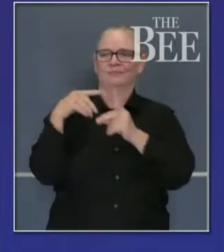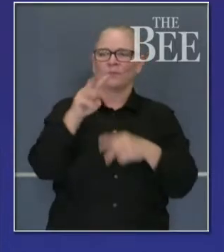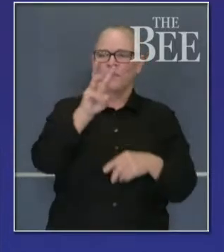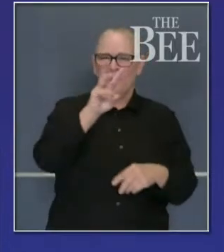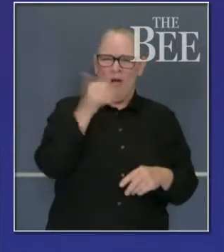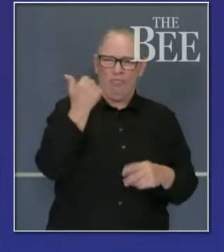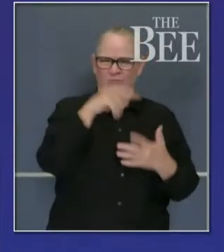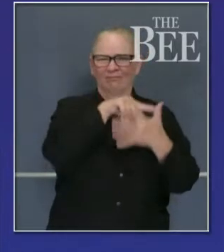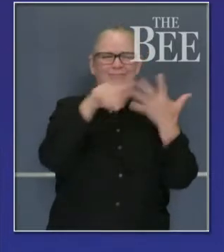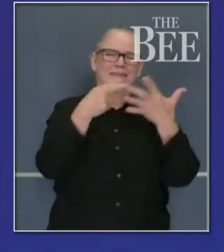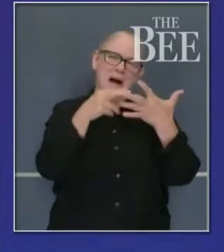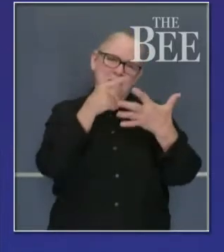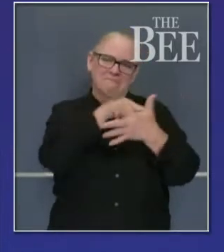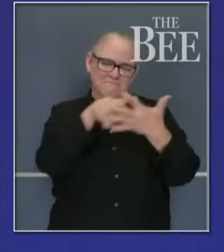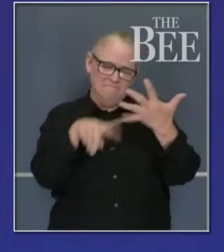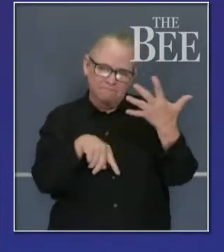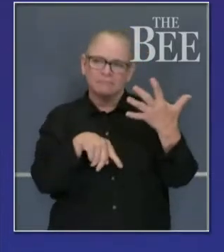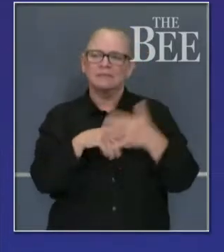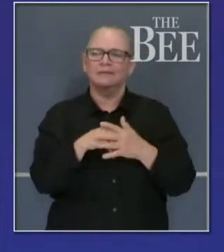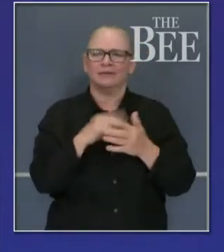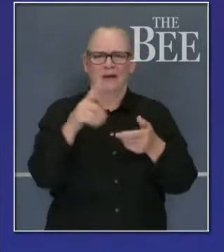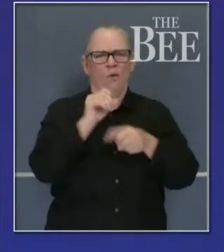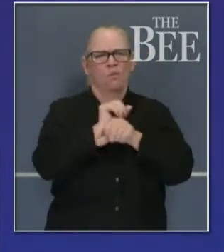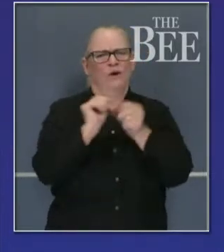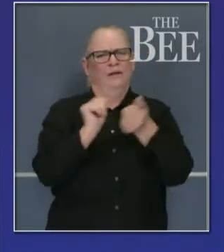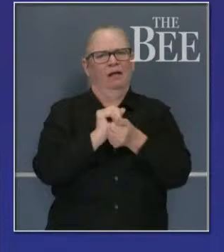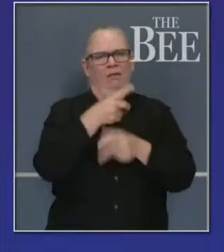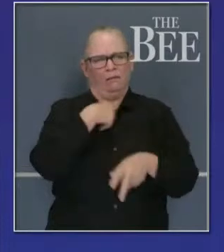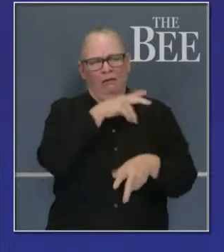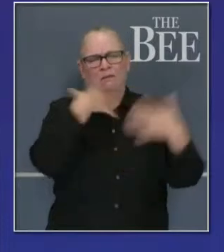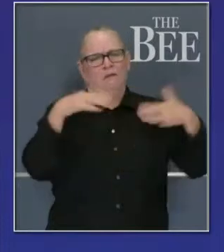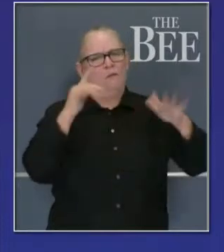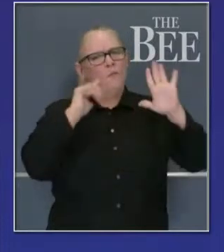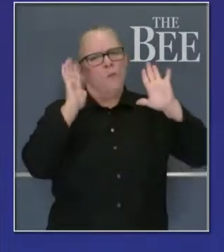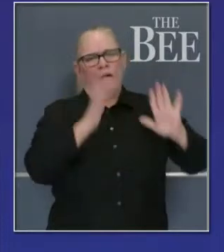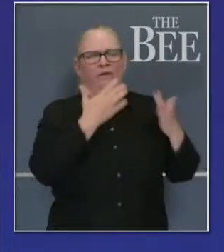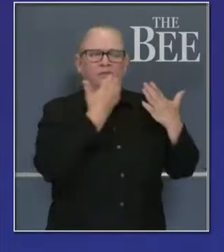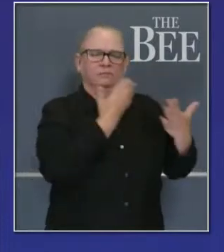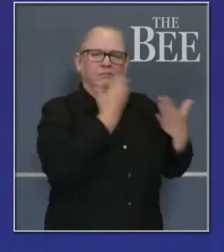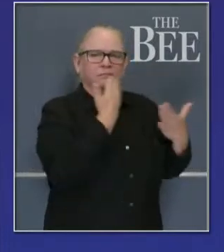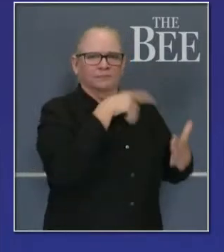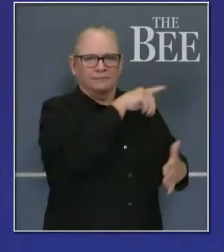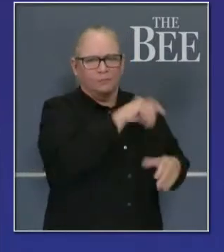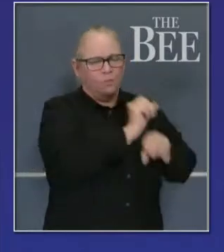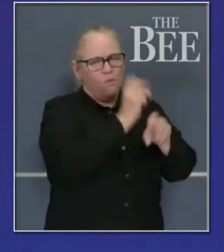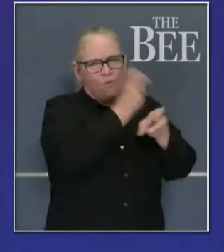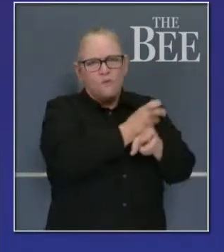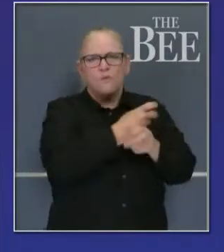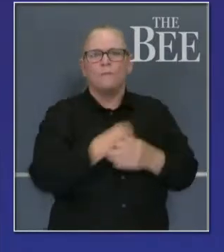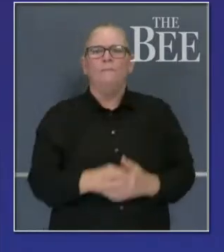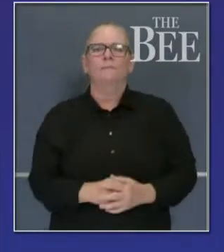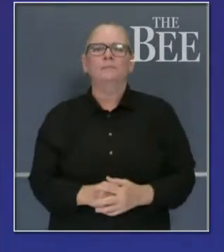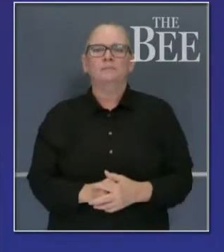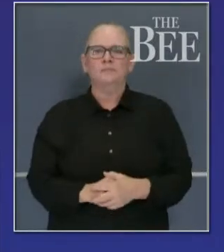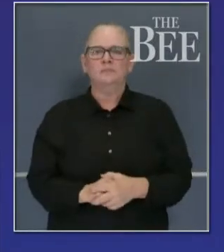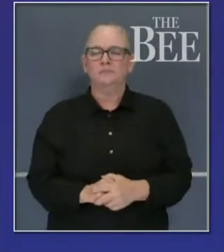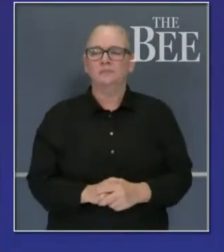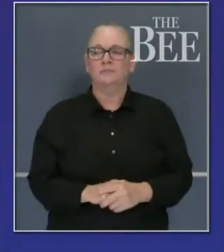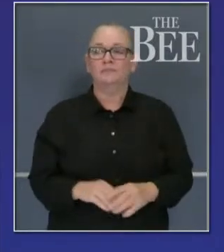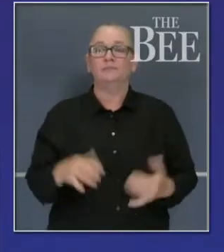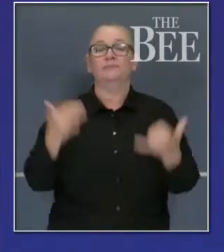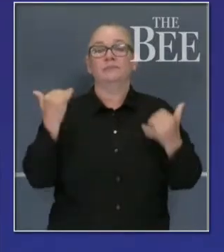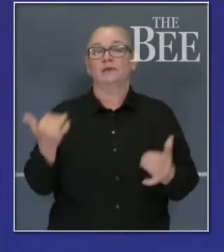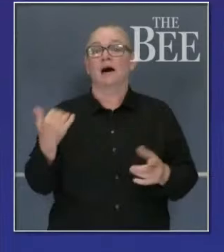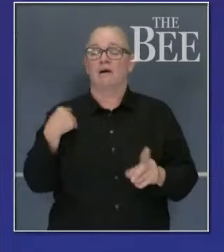representing that work group in advancing this cause. Cause, again, that many of you came to get updated on, though I recognize is